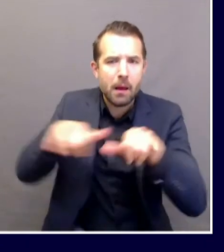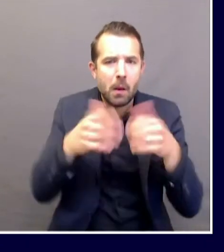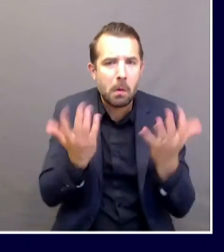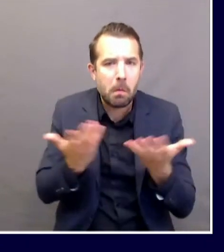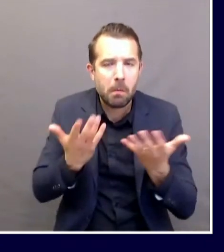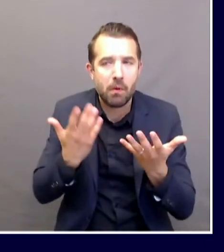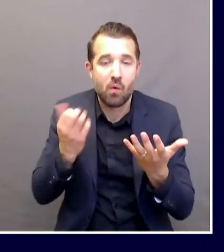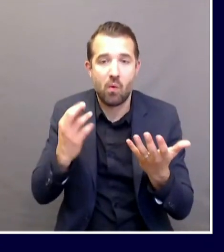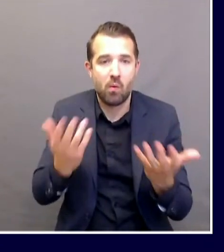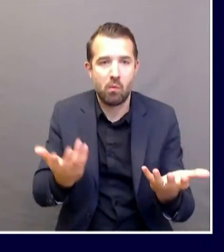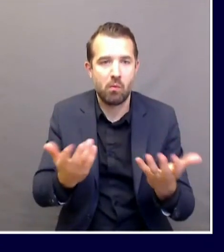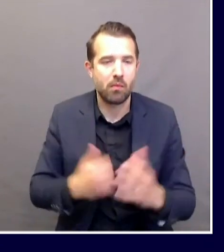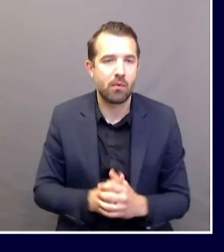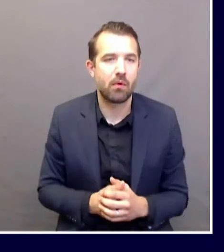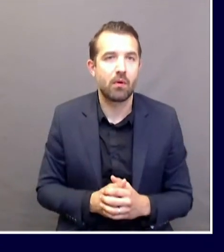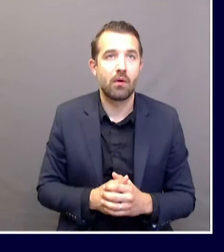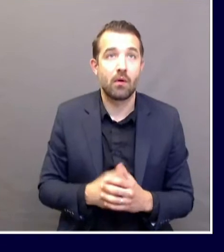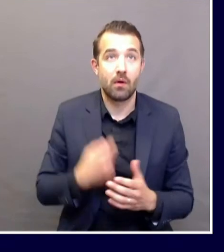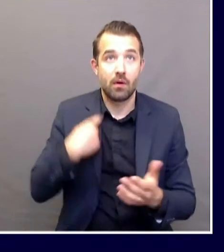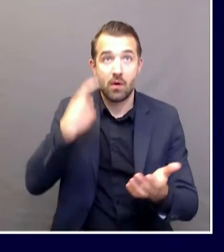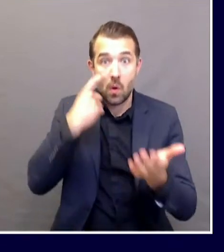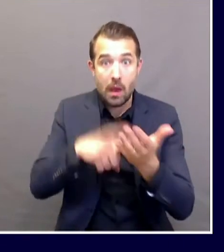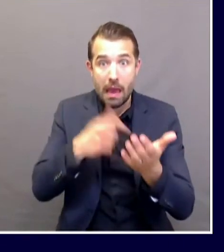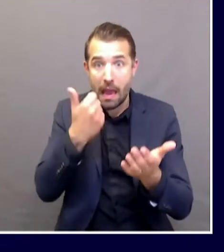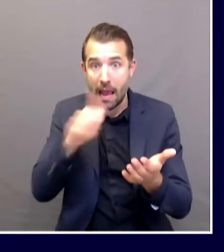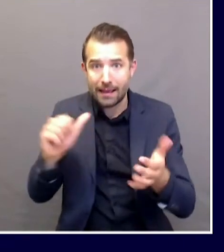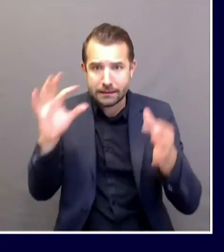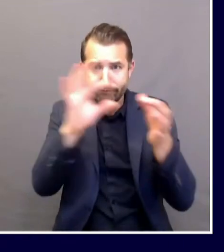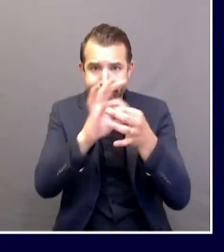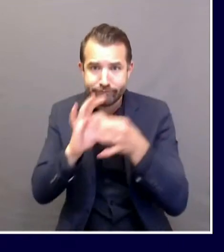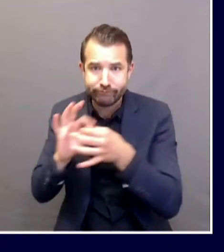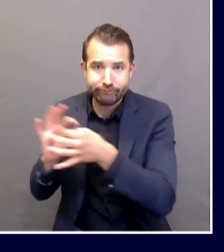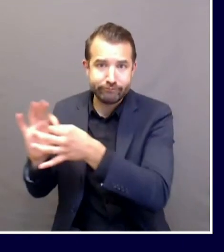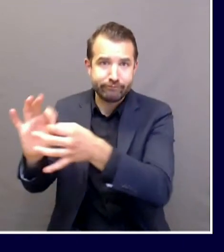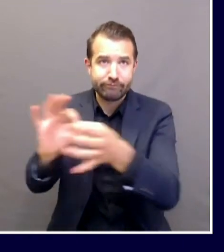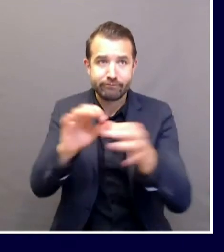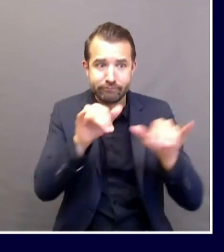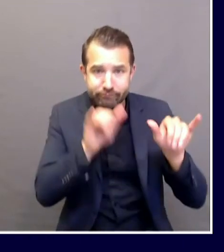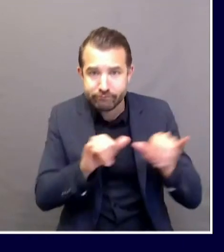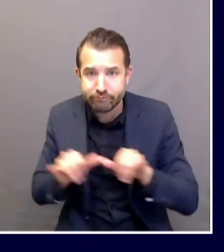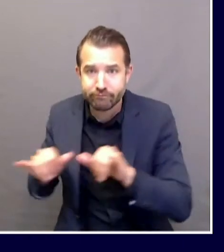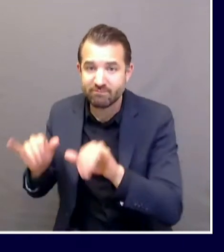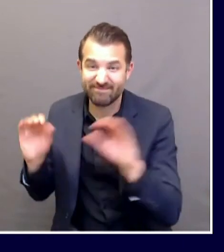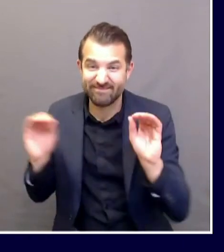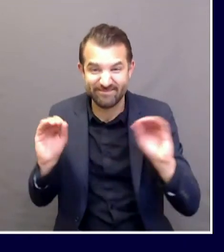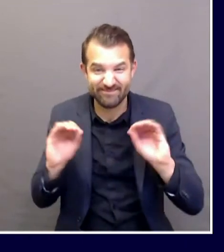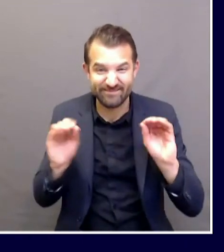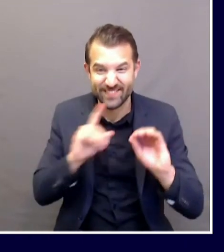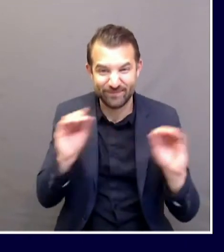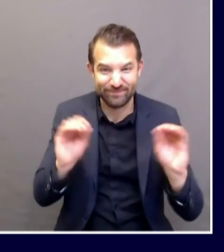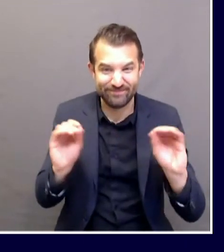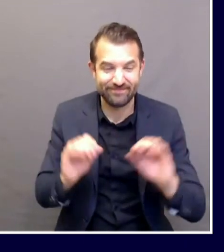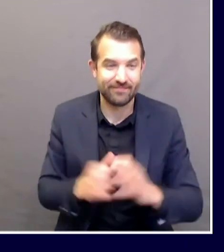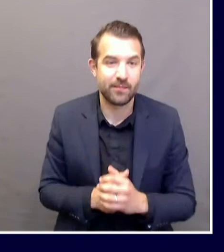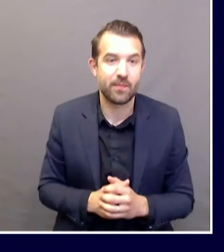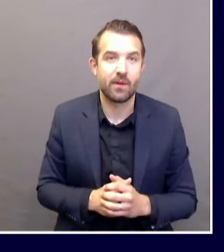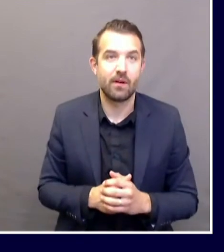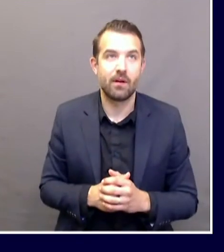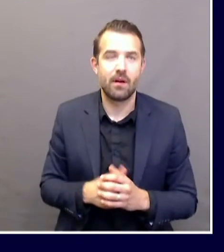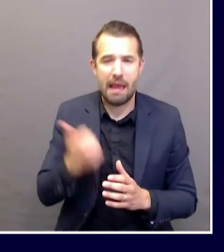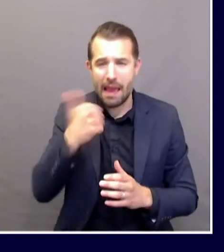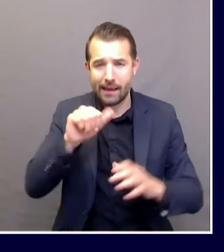exposure, where they were exposed. Haven't noticed any commonalities, nor have we seen strong patterns as it relates